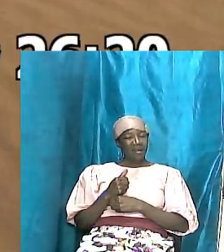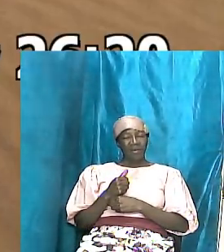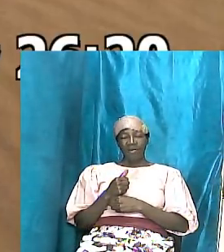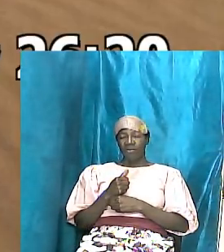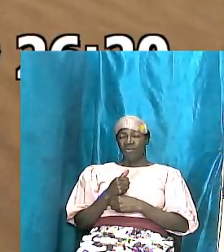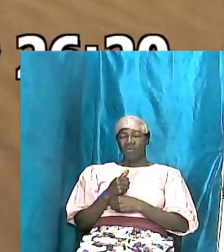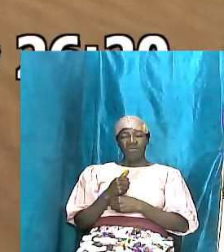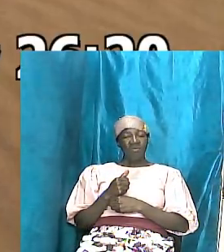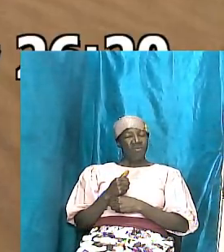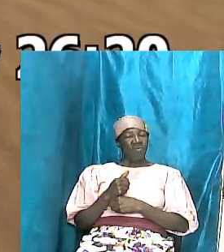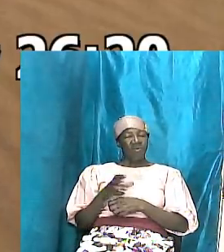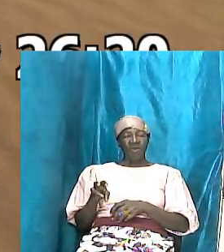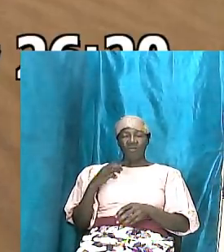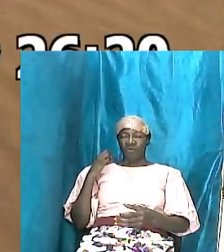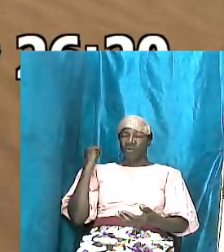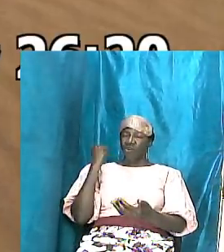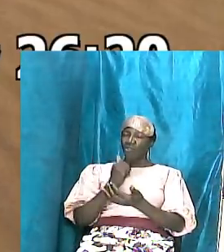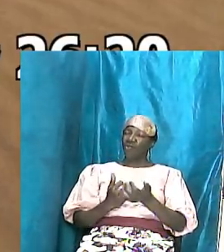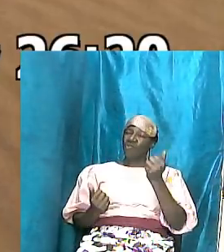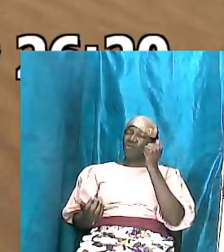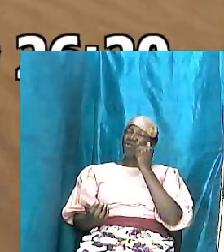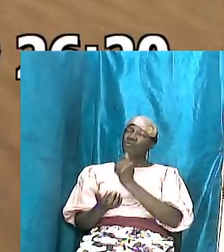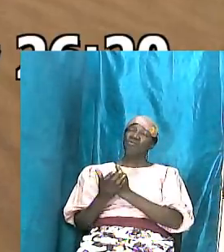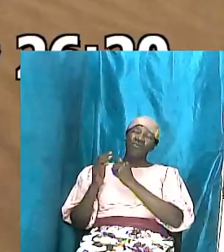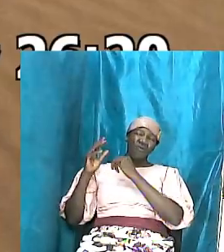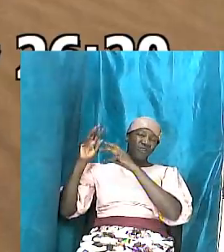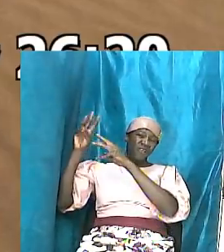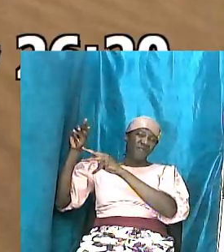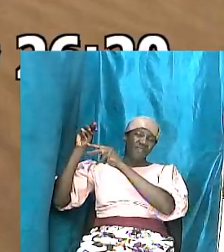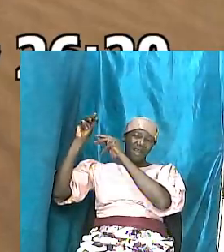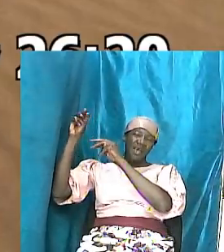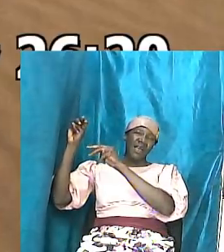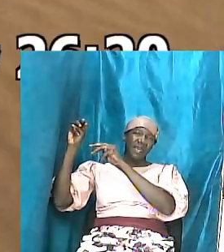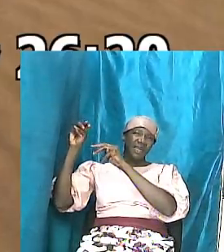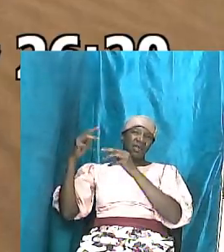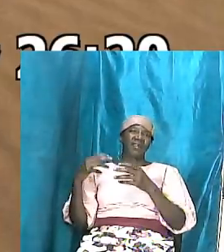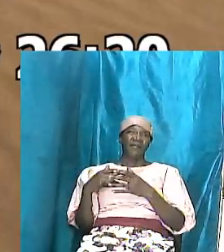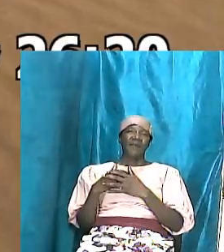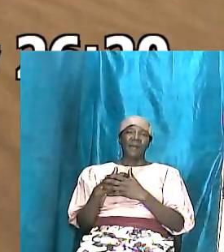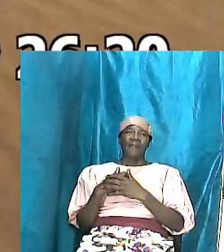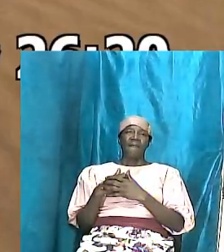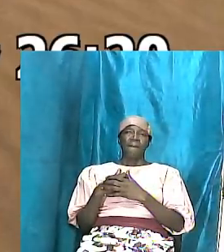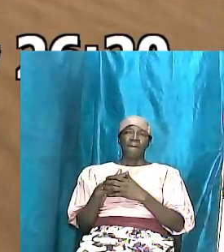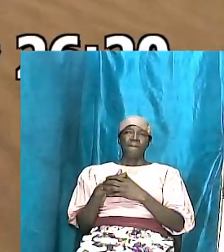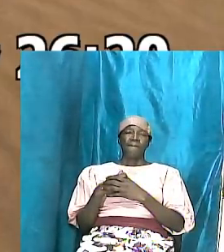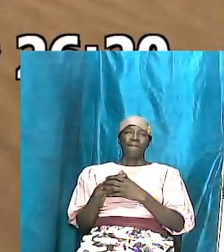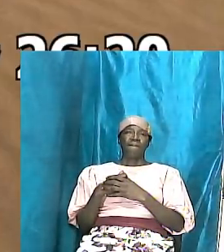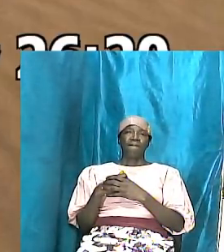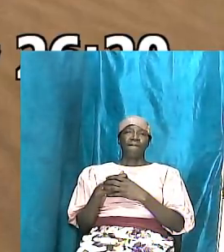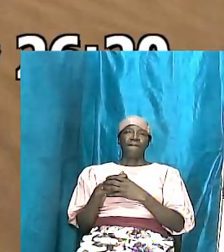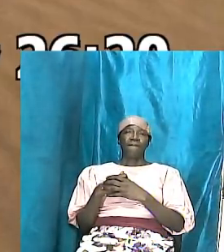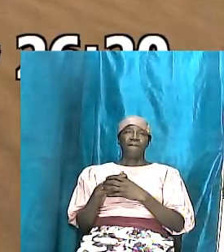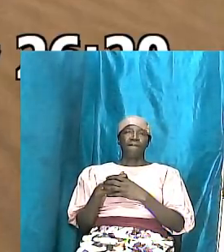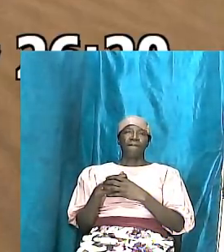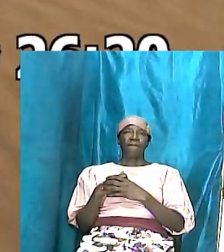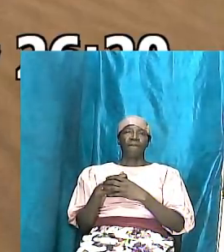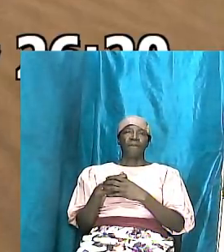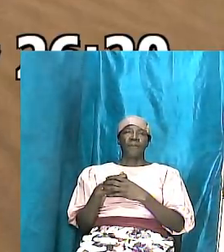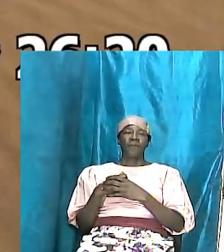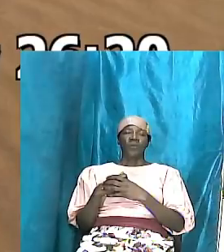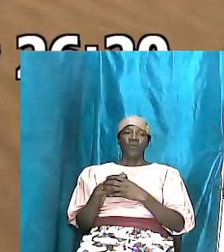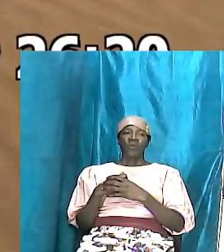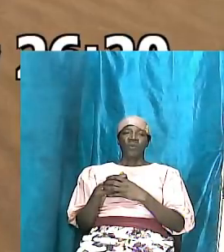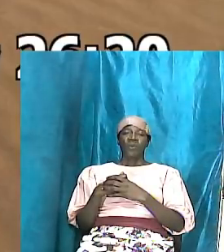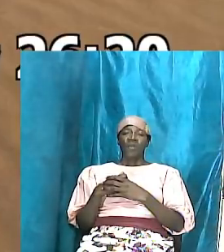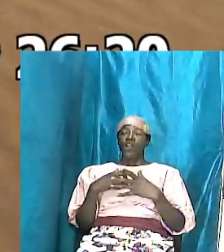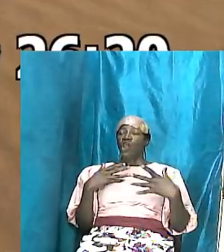was crucified. And we know the story well, brothers and sisters, he was taken. And without going into